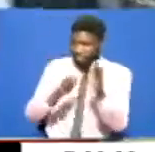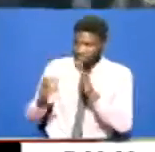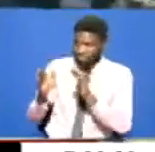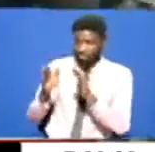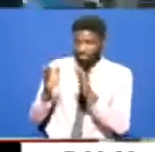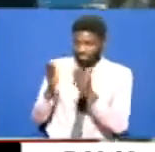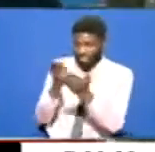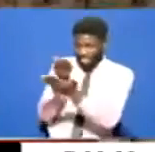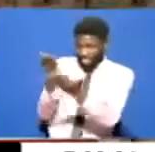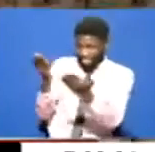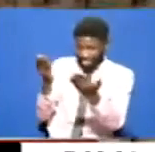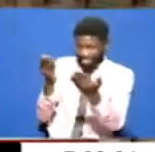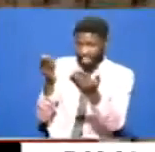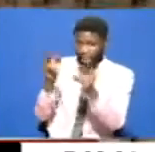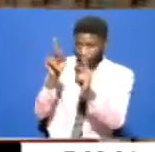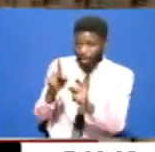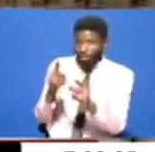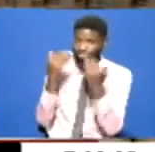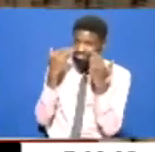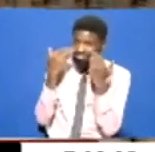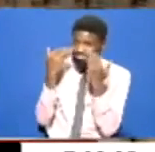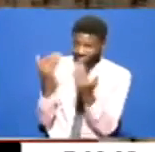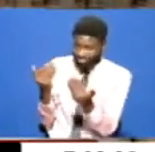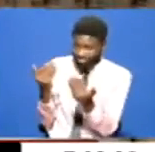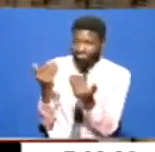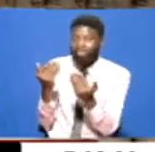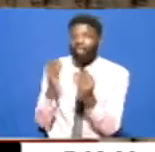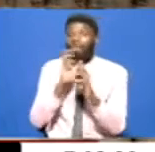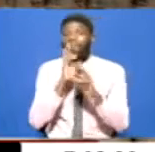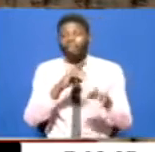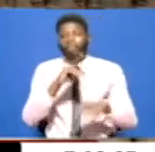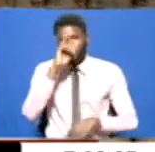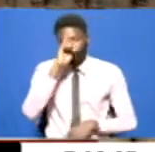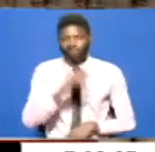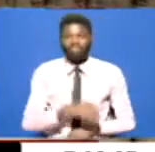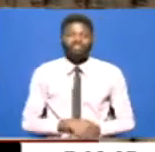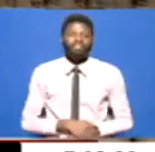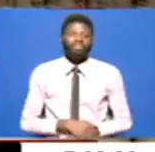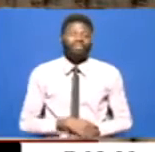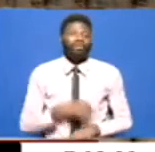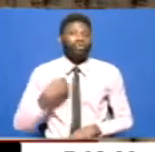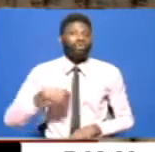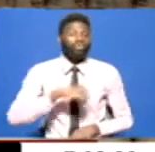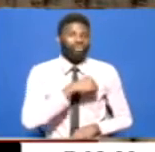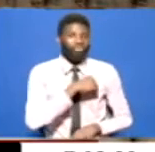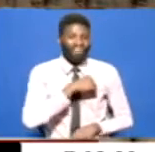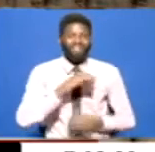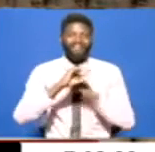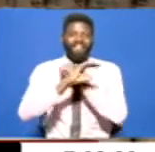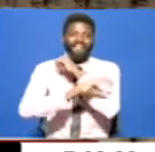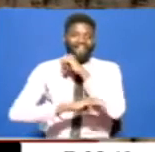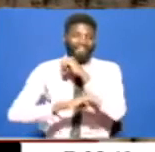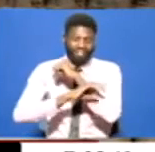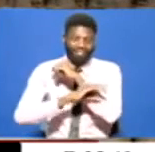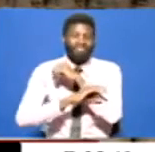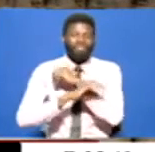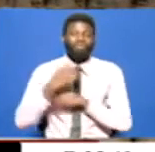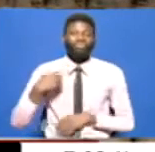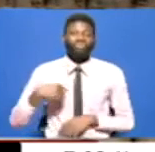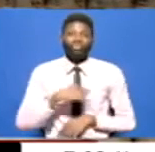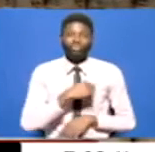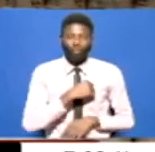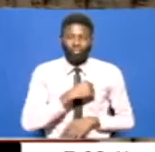shaka miongoni mwao. Already we've been very alert as a country, as a security apparatus, and architecture has been on high